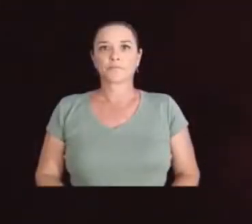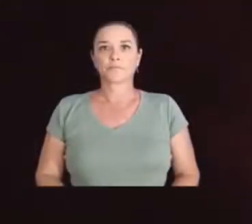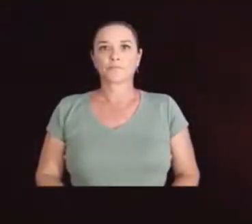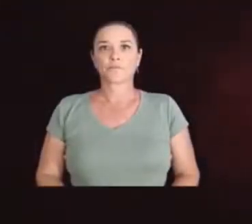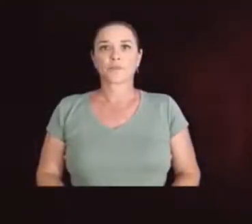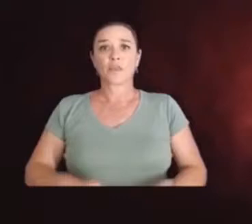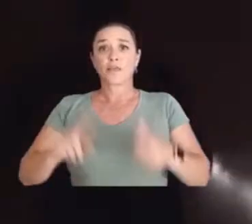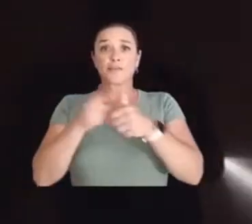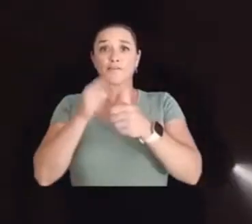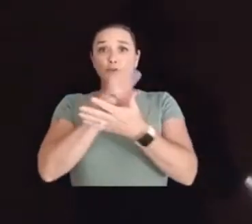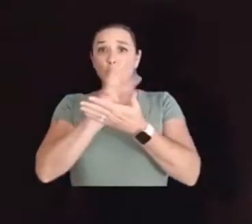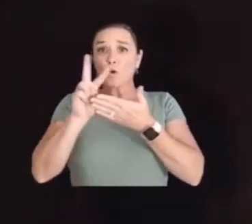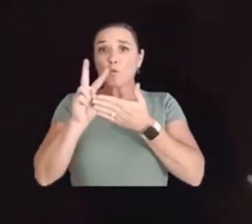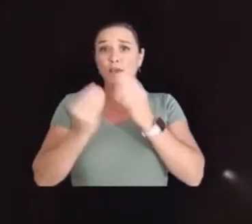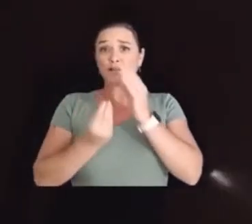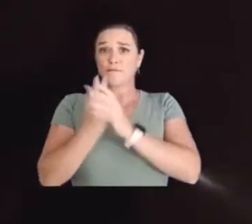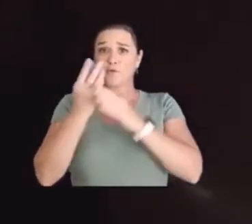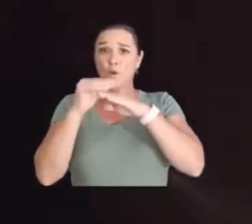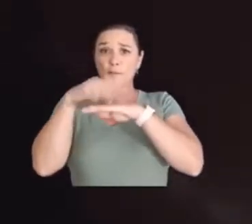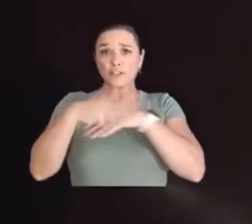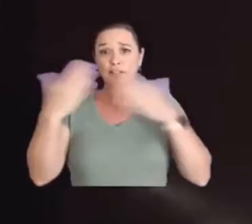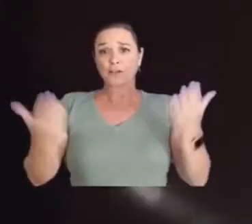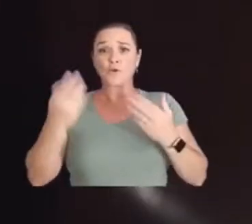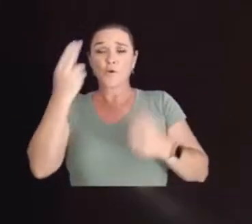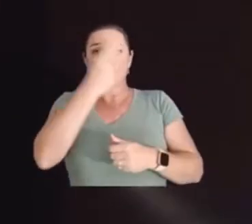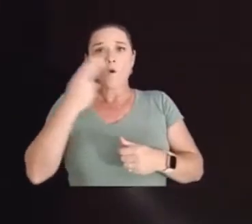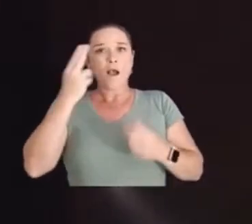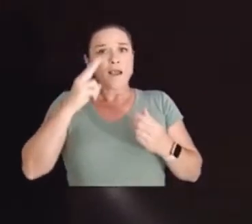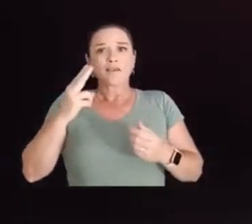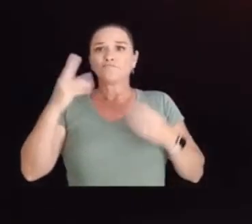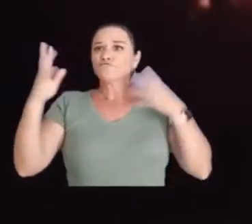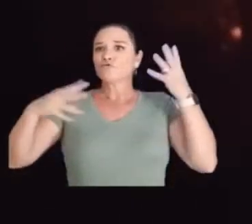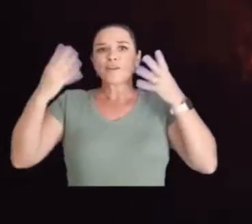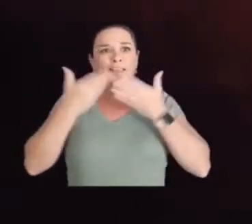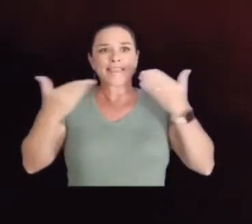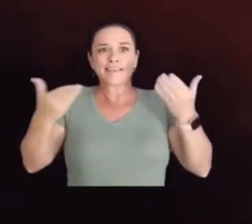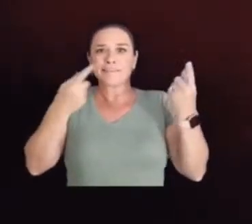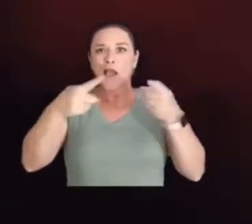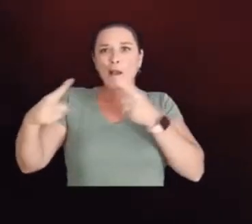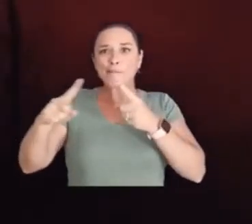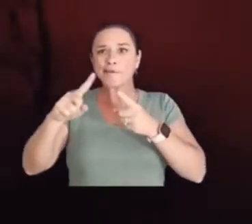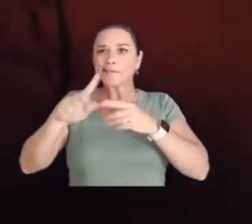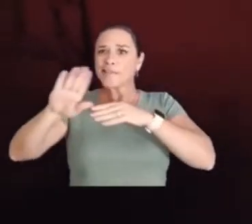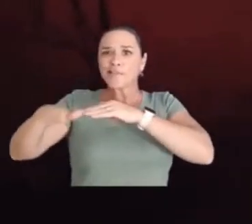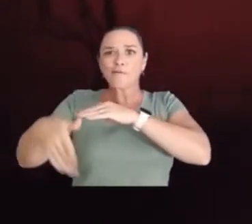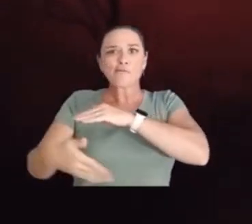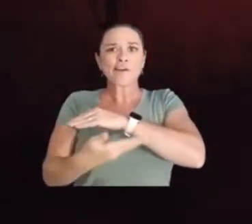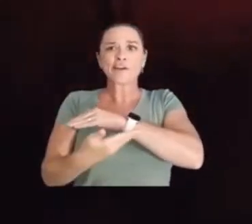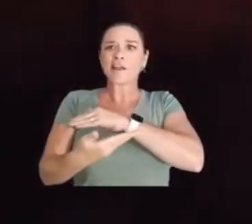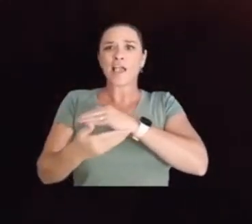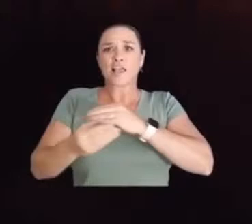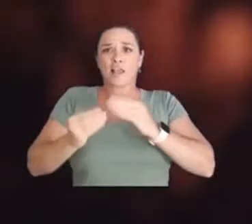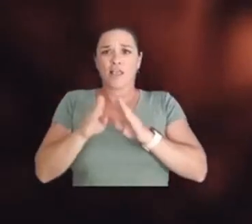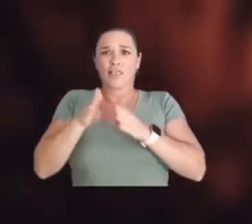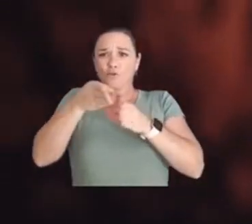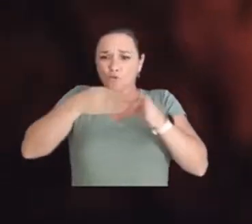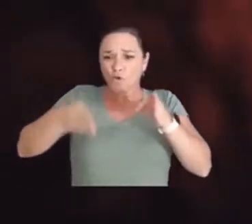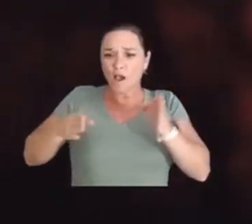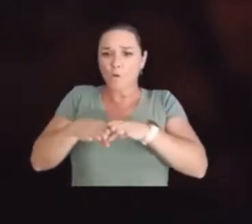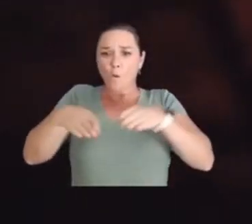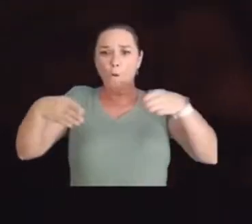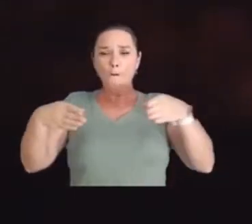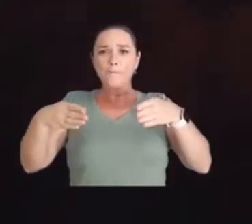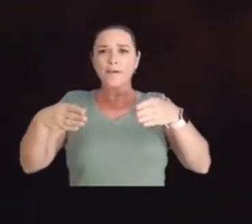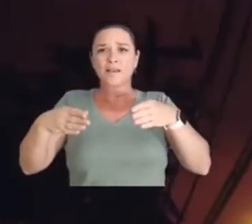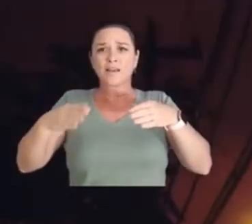The first 3 weeks of the eruption here in Hawaii, crazy things would happen in the middle of the night. A new fissure would open up and it would threaten a new